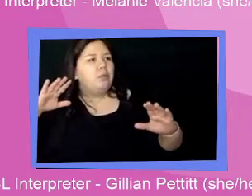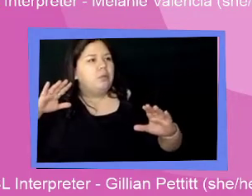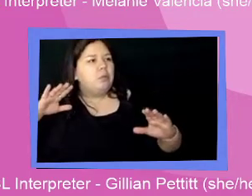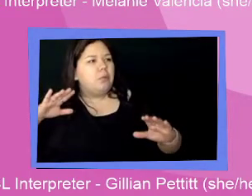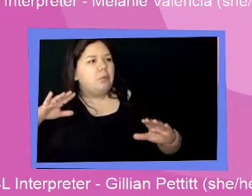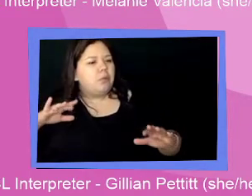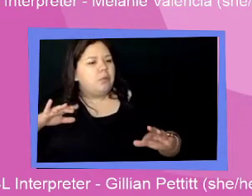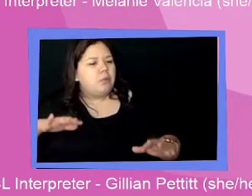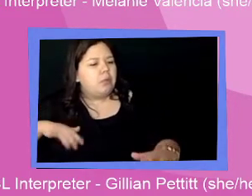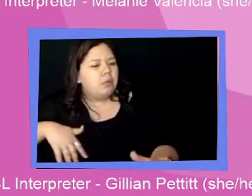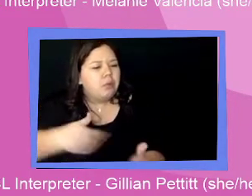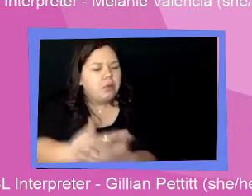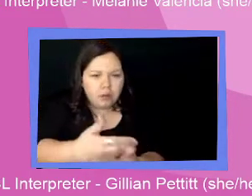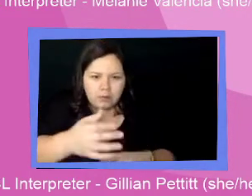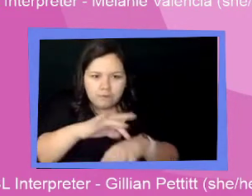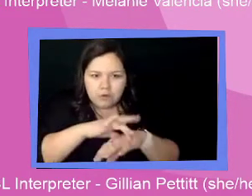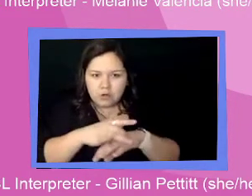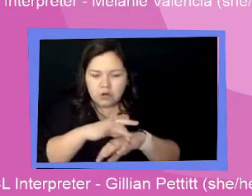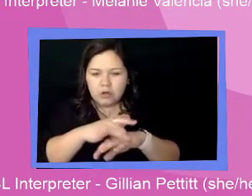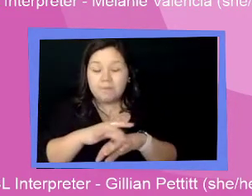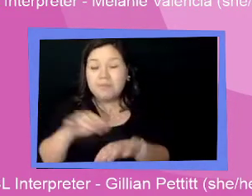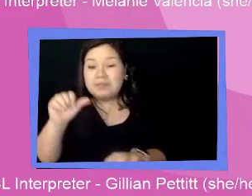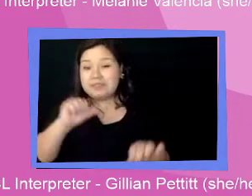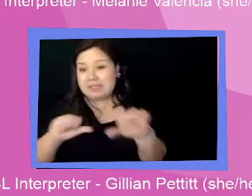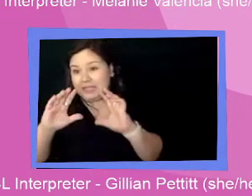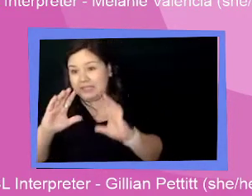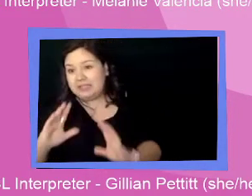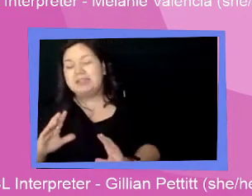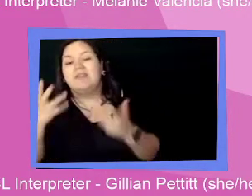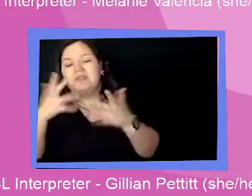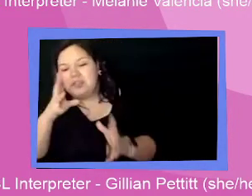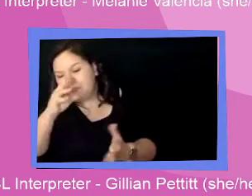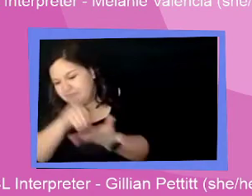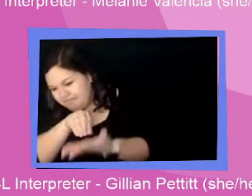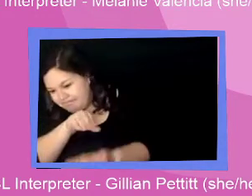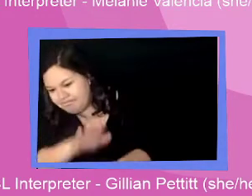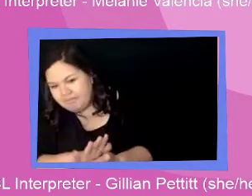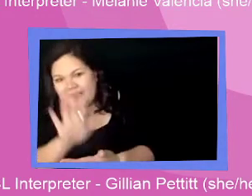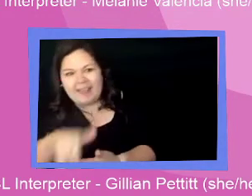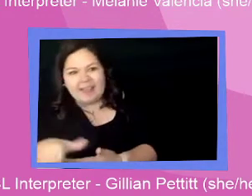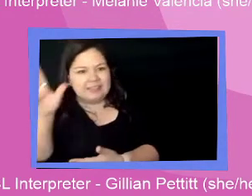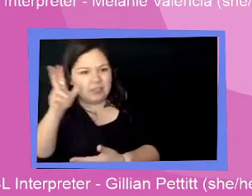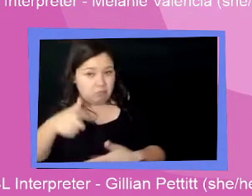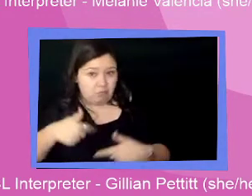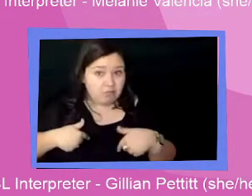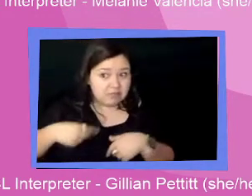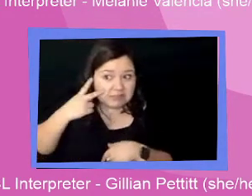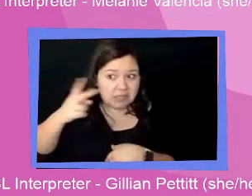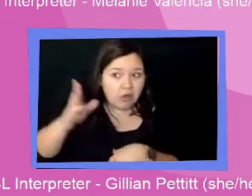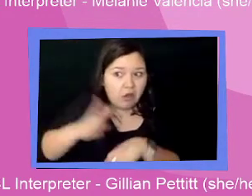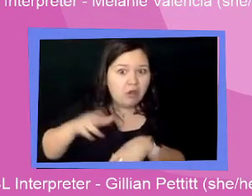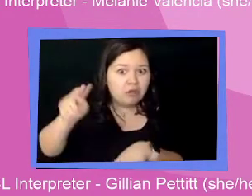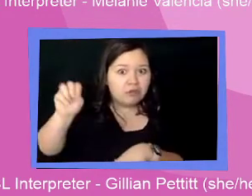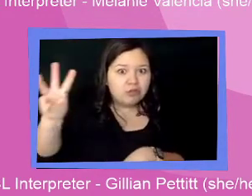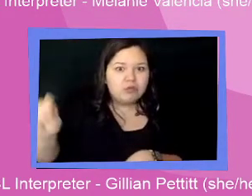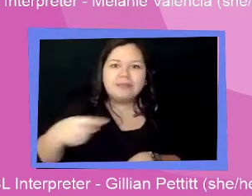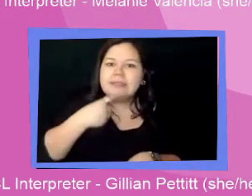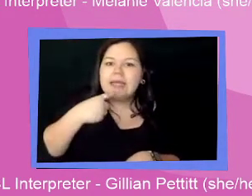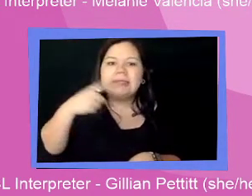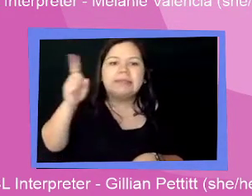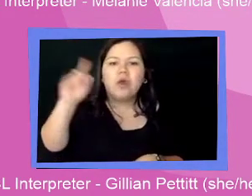Earth. Scientists recorded it. I've heard it on the news, and they say it goes whoop, whoop,